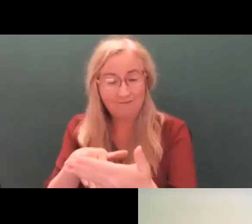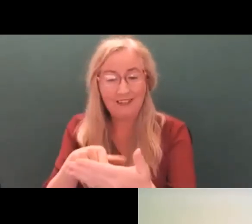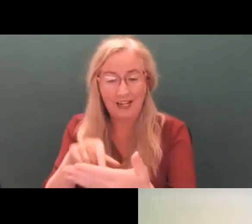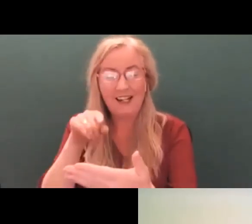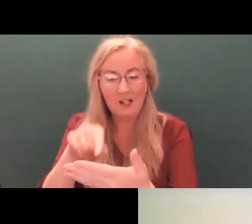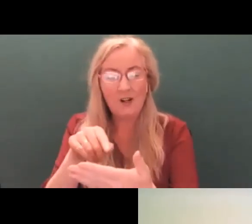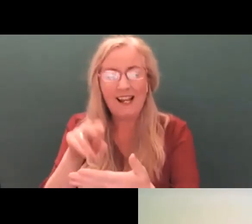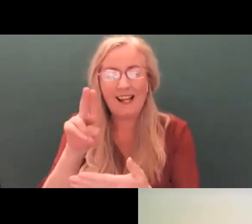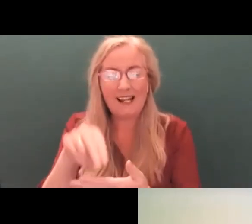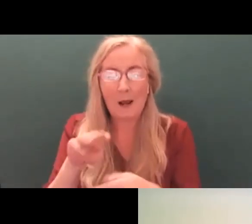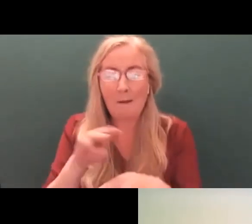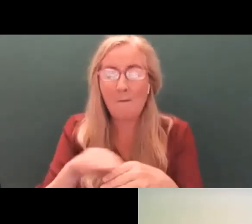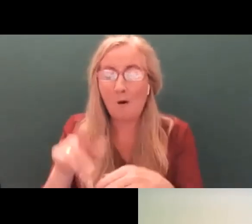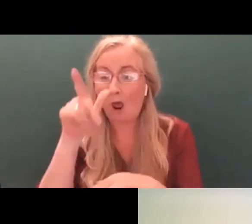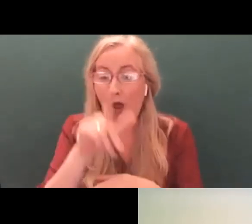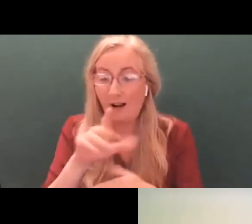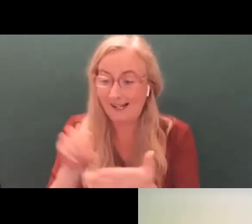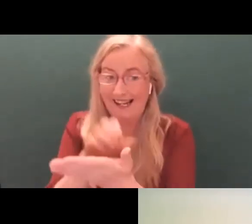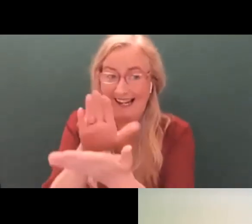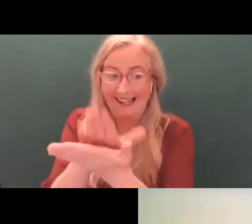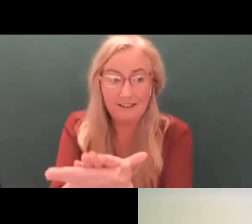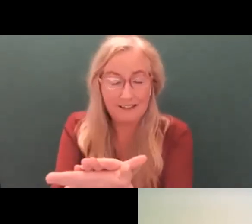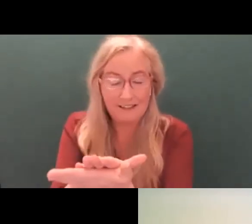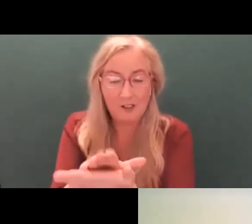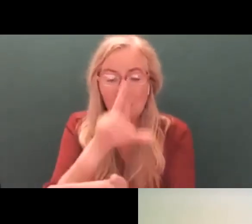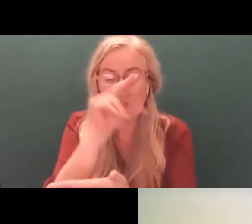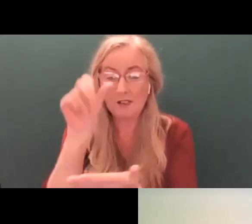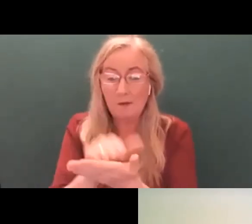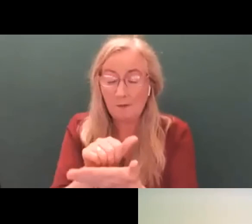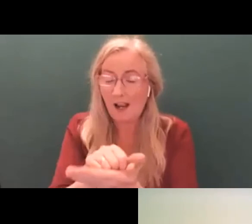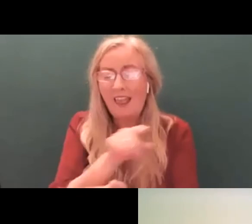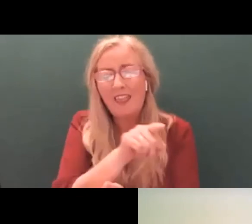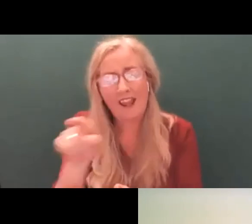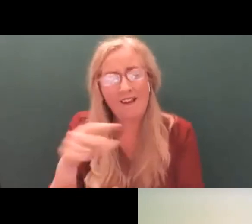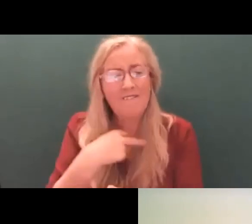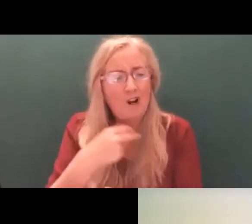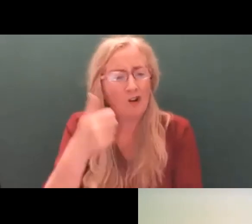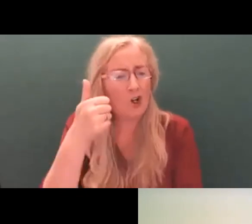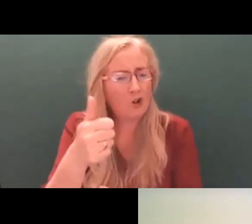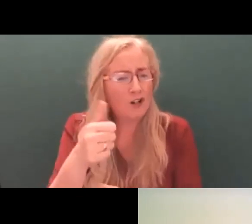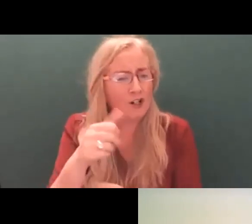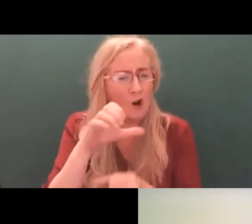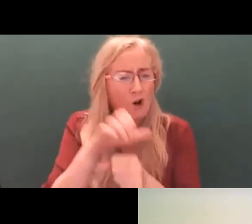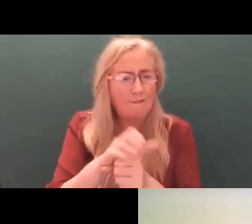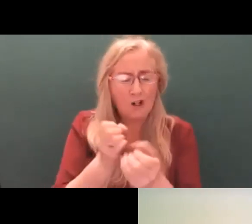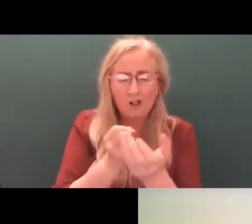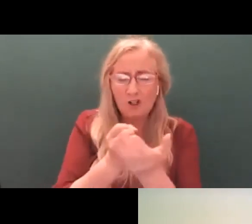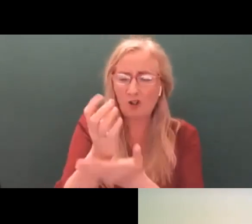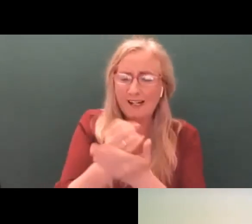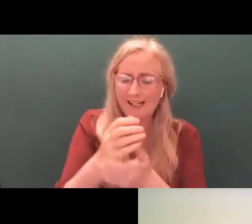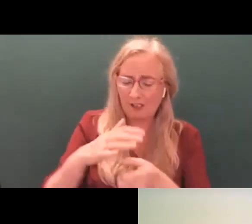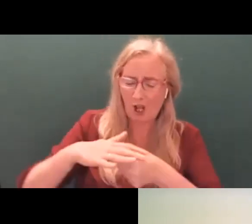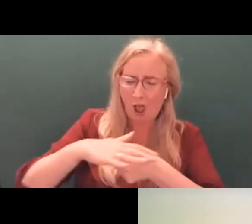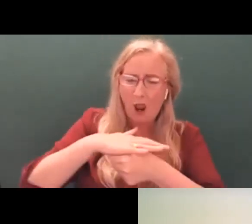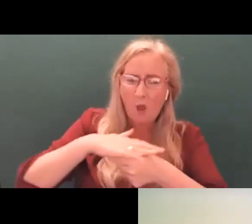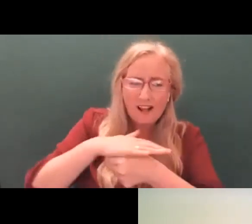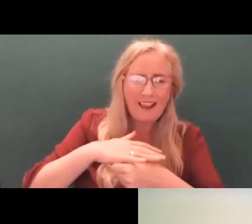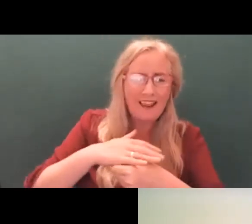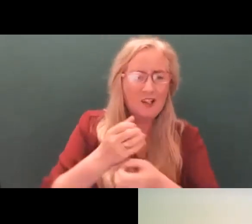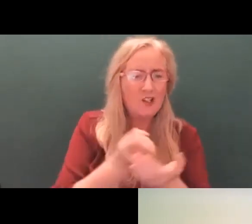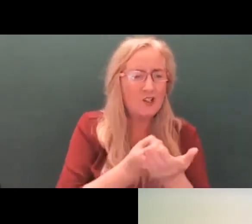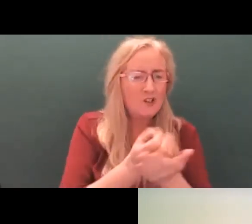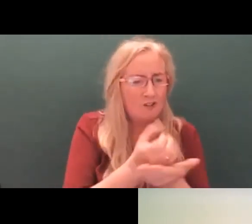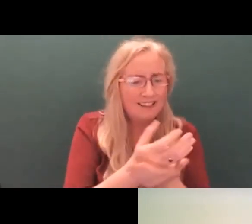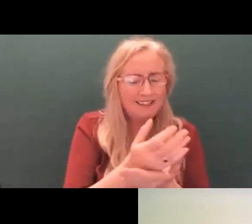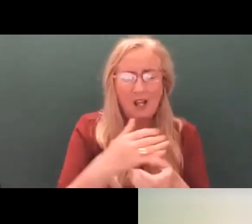maybe have more luck getting it into the papers. But I find newspapers are very good at covering stories, as are the local sections, or the kind of